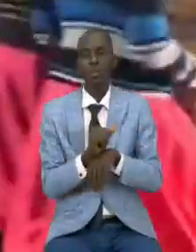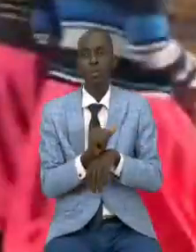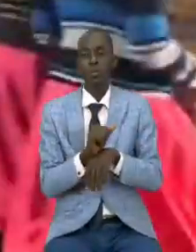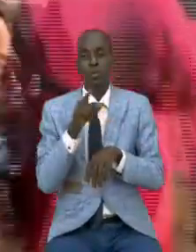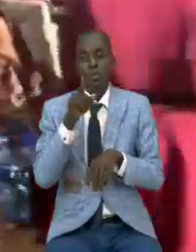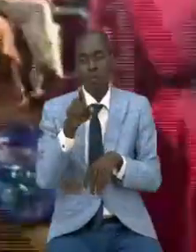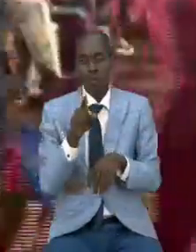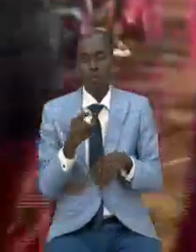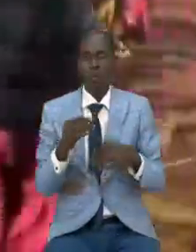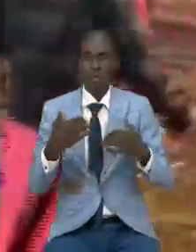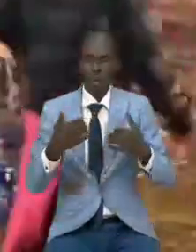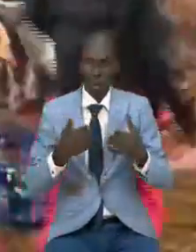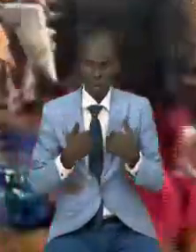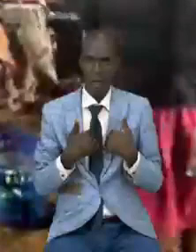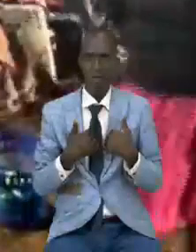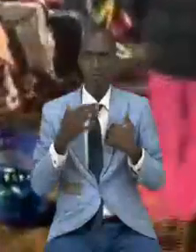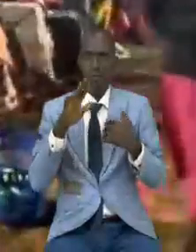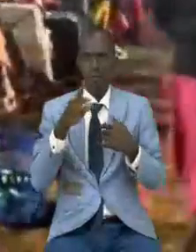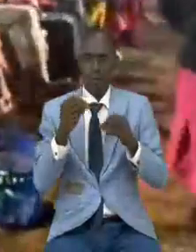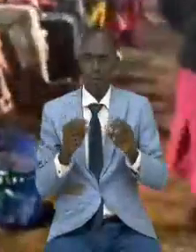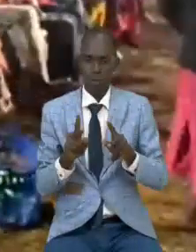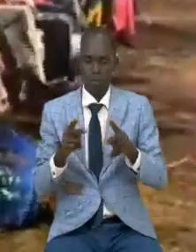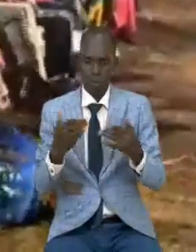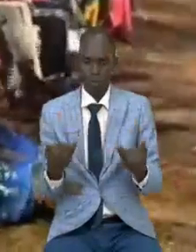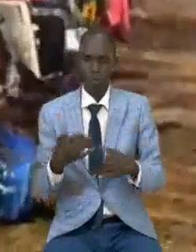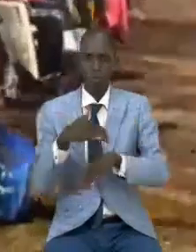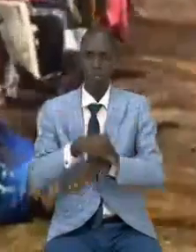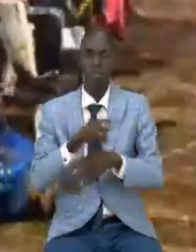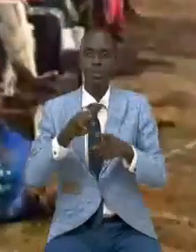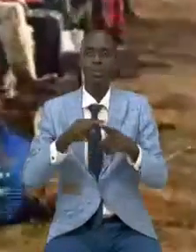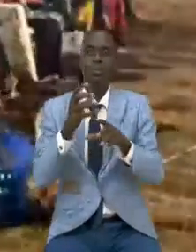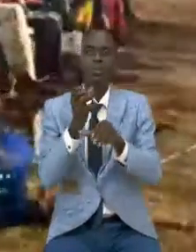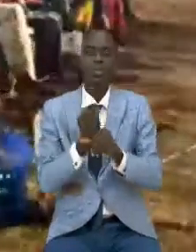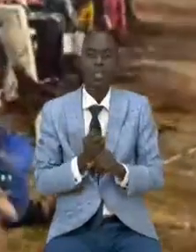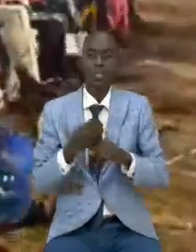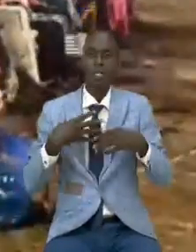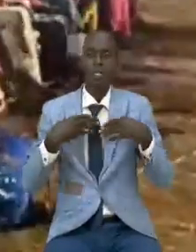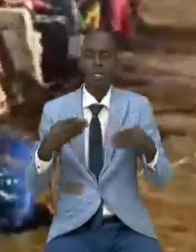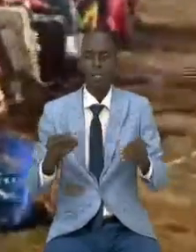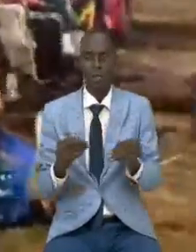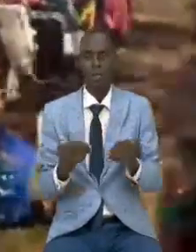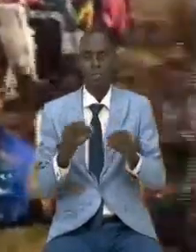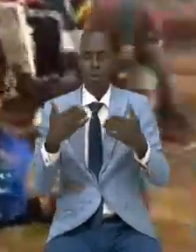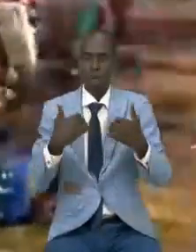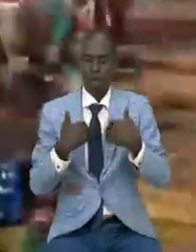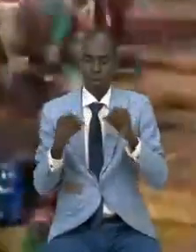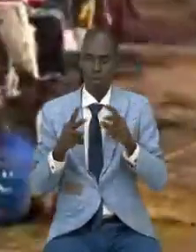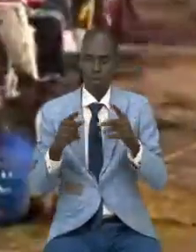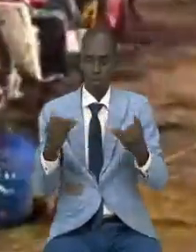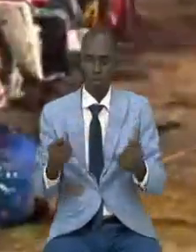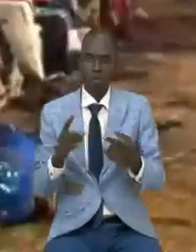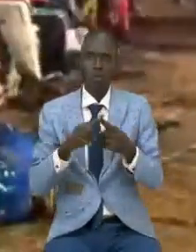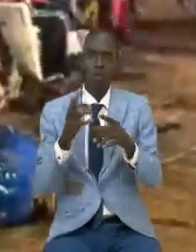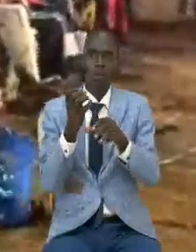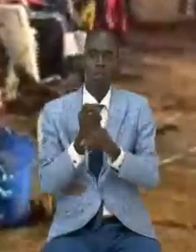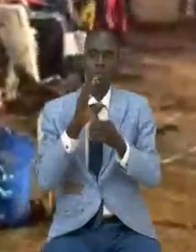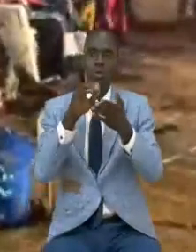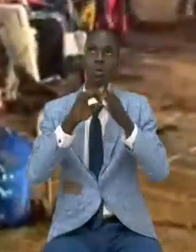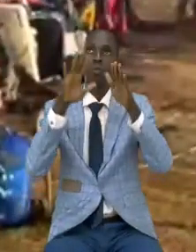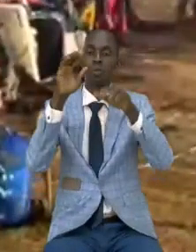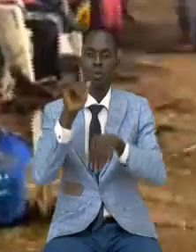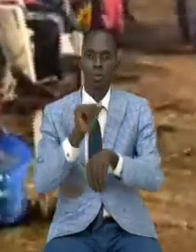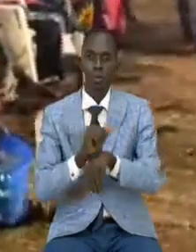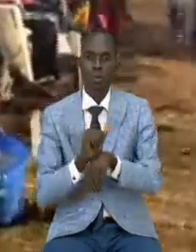Deliverance Global Crusade, right here at Ayanbury in Nigeria. And here we are reaching out to